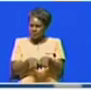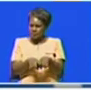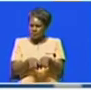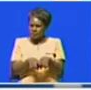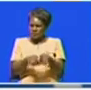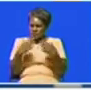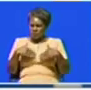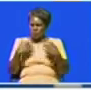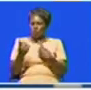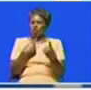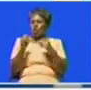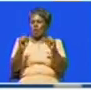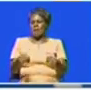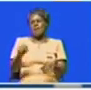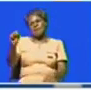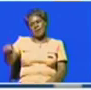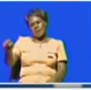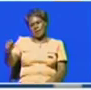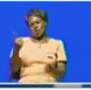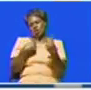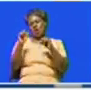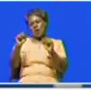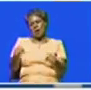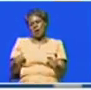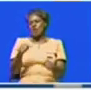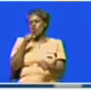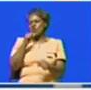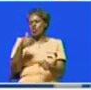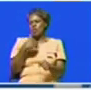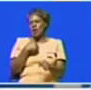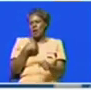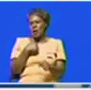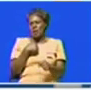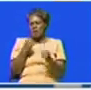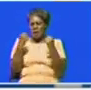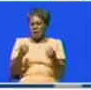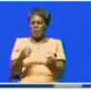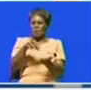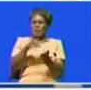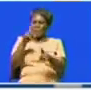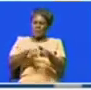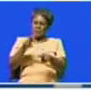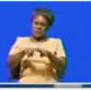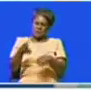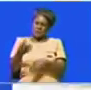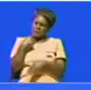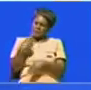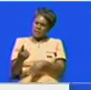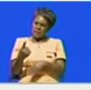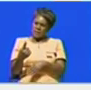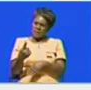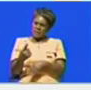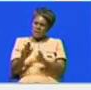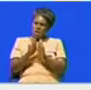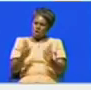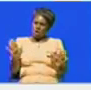saying people should be able to talk, yes, we should be able to talk. We should not have very hardline positions. But when you're sitting there and saying there shall